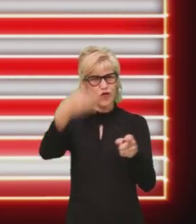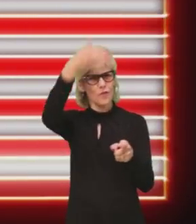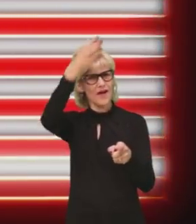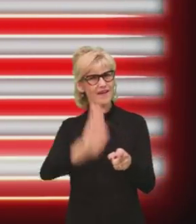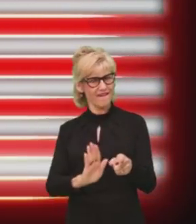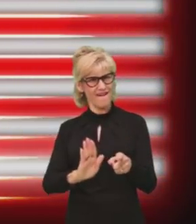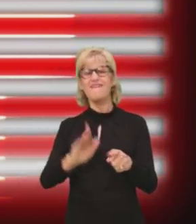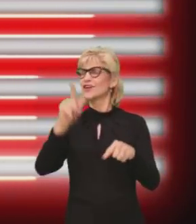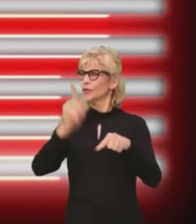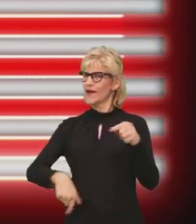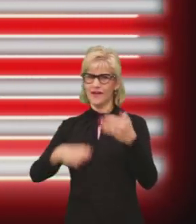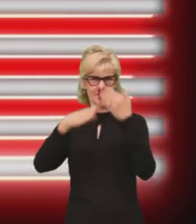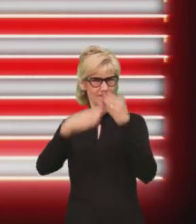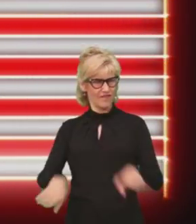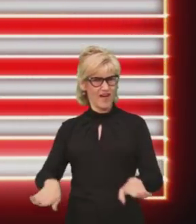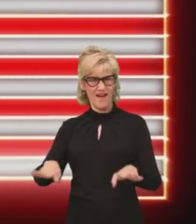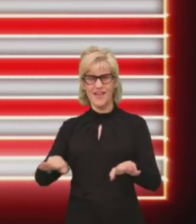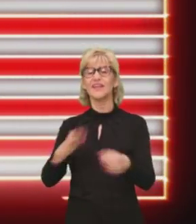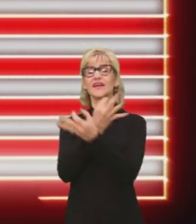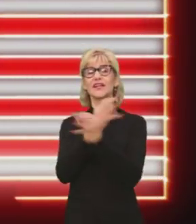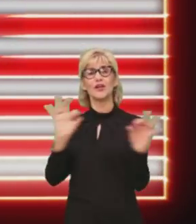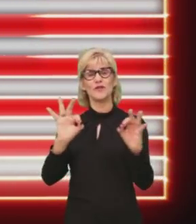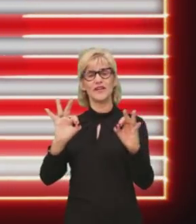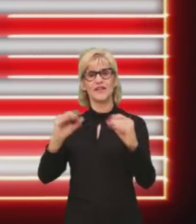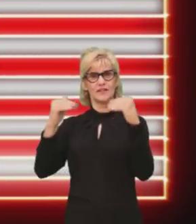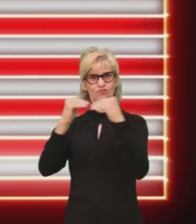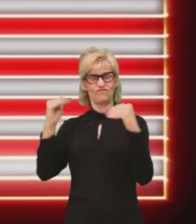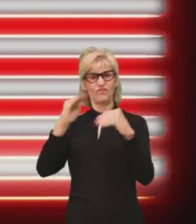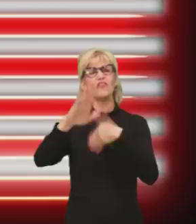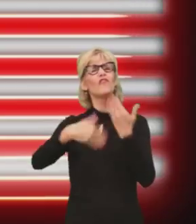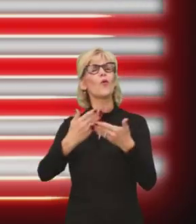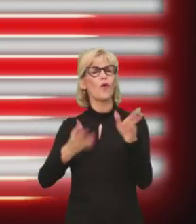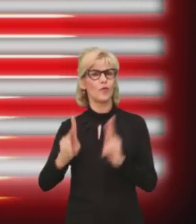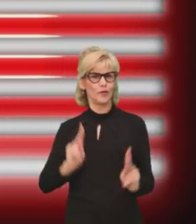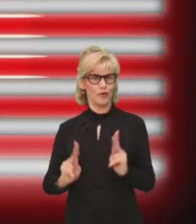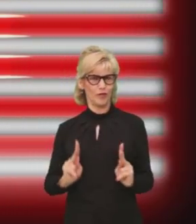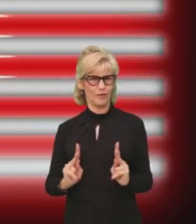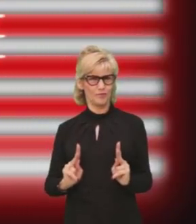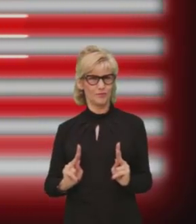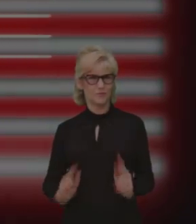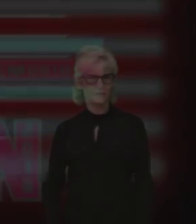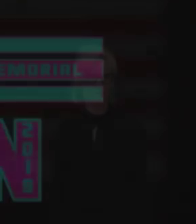nation, under God, indivisible, with liberty and justice for all.